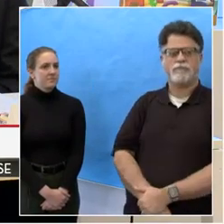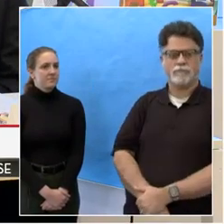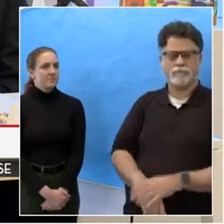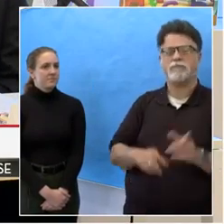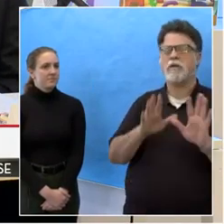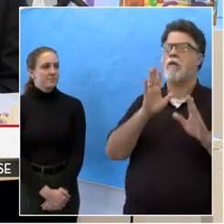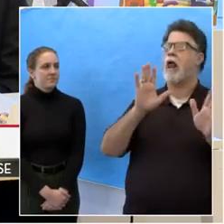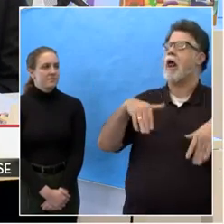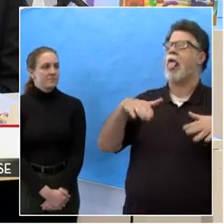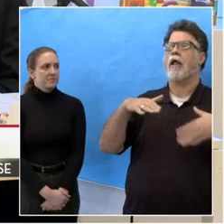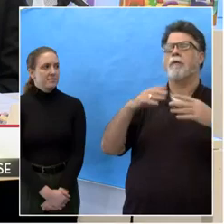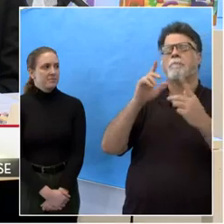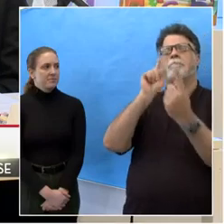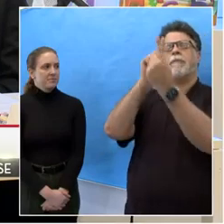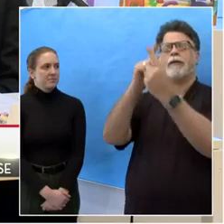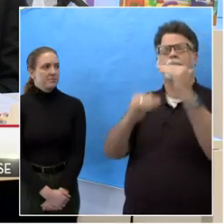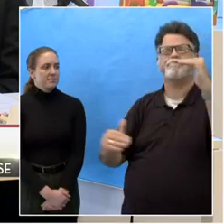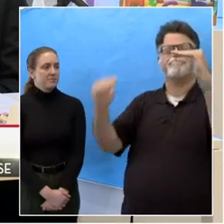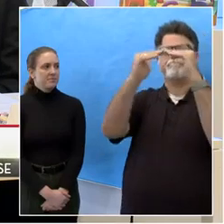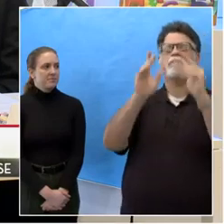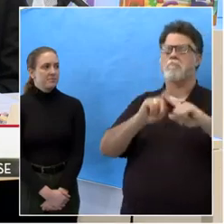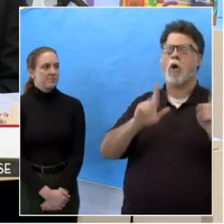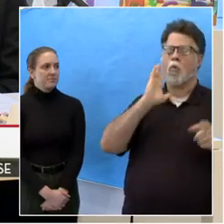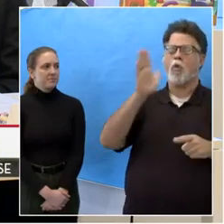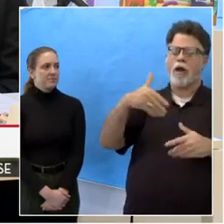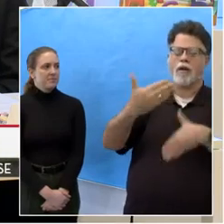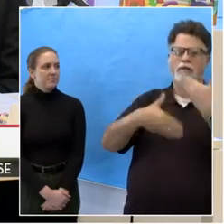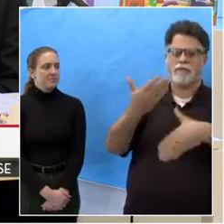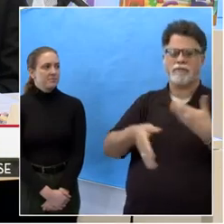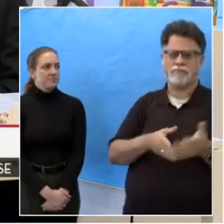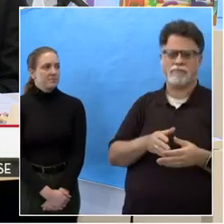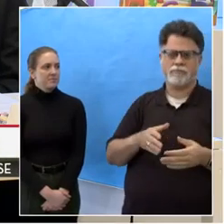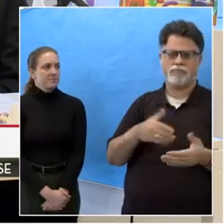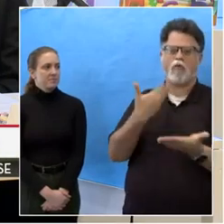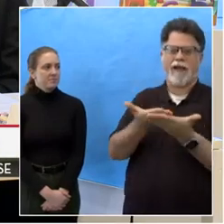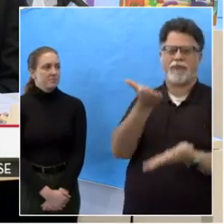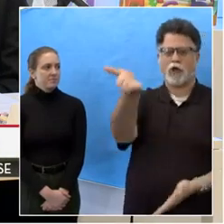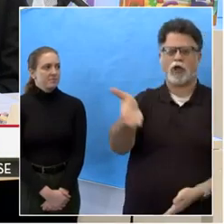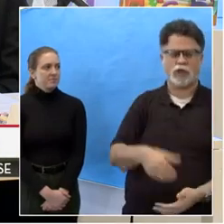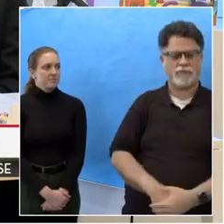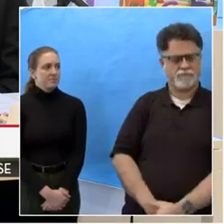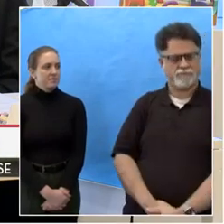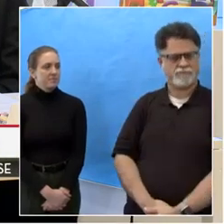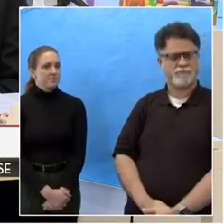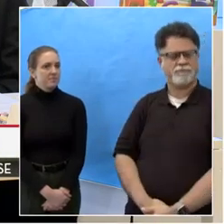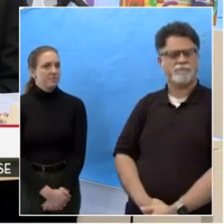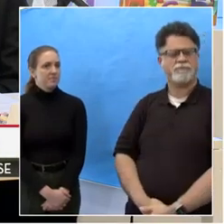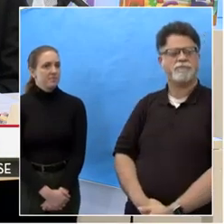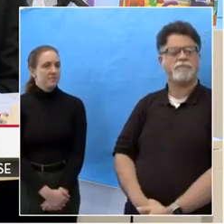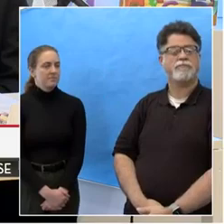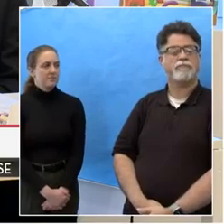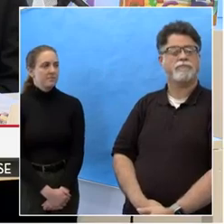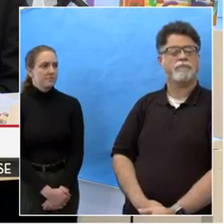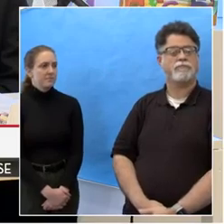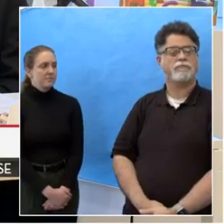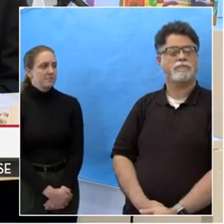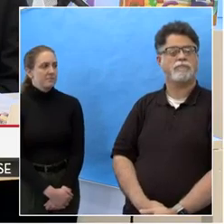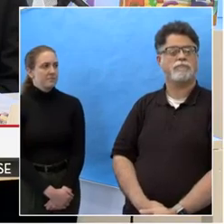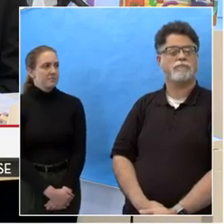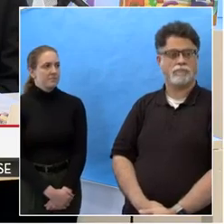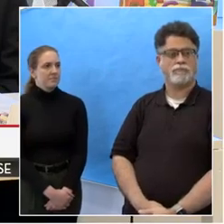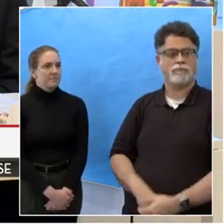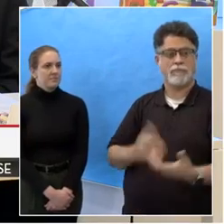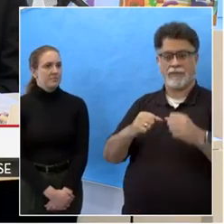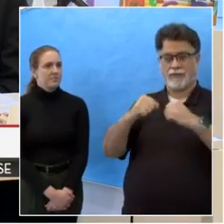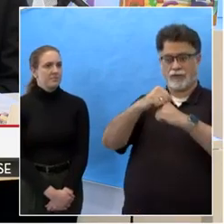great collaboration that's already been built and the structures that have already been in existence for follow-up and compliance and resource